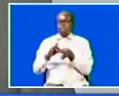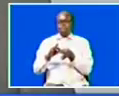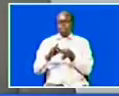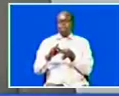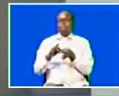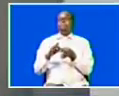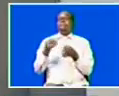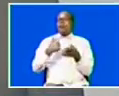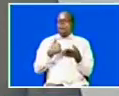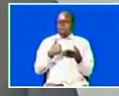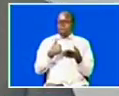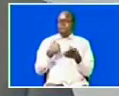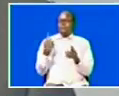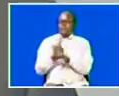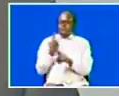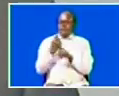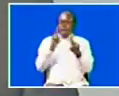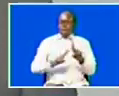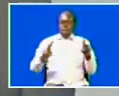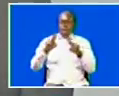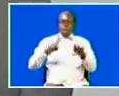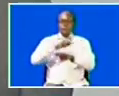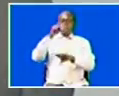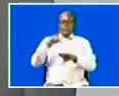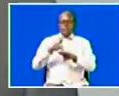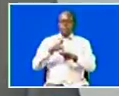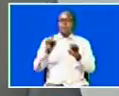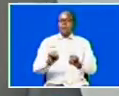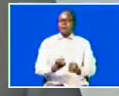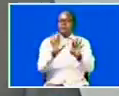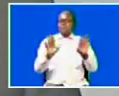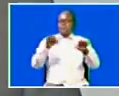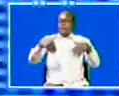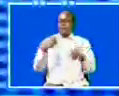there's the overarching values and principles and transparency in the way we do our business.